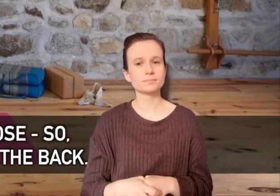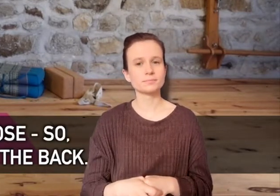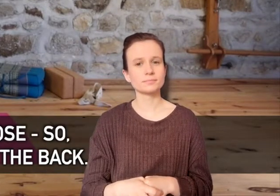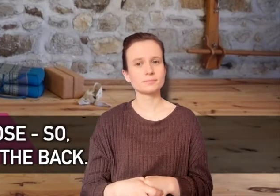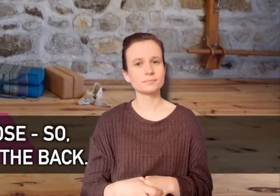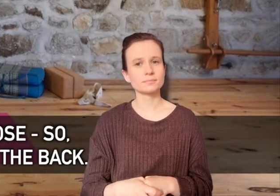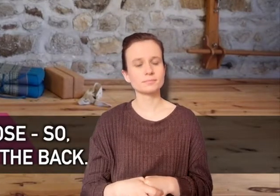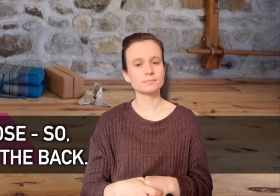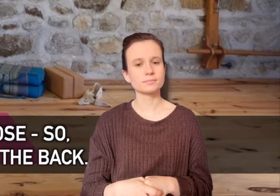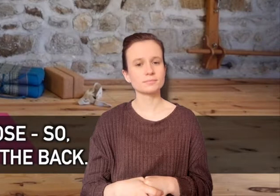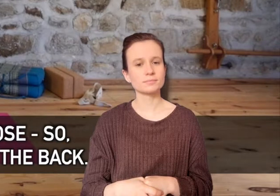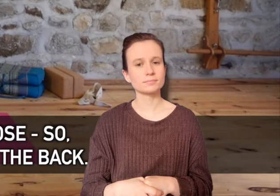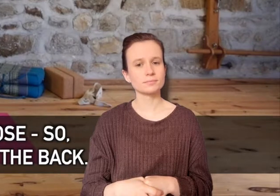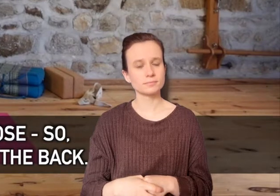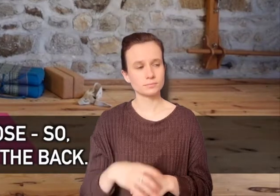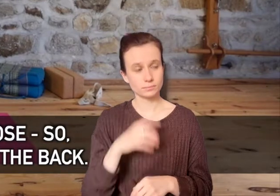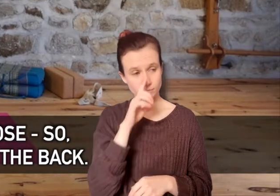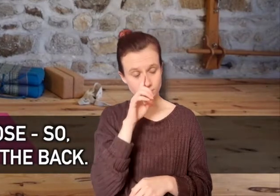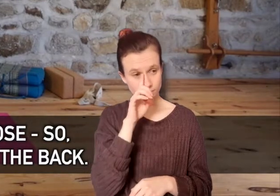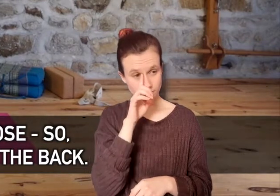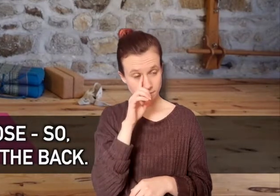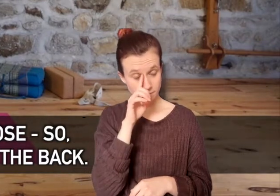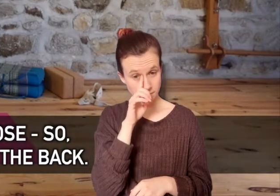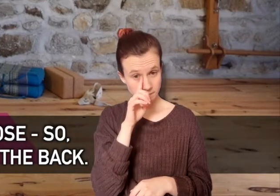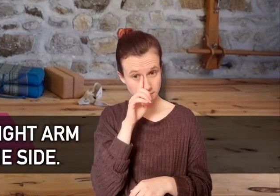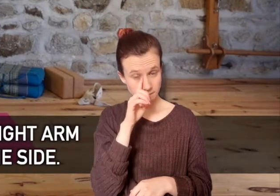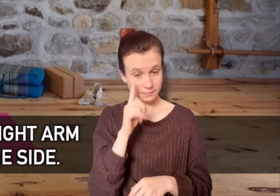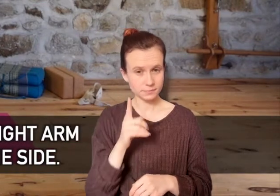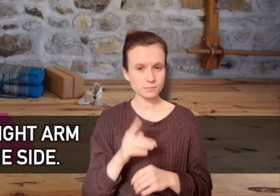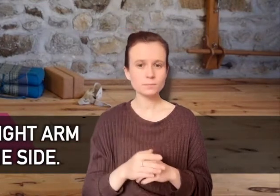similar, but it's more of a counter pose. So we're going to do the same idea, but to the back.